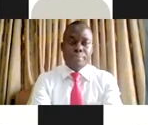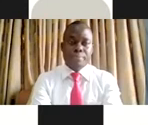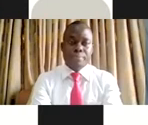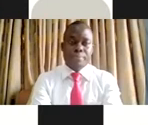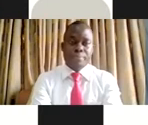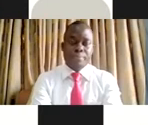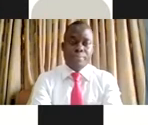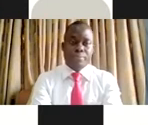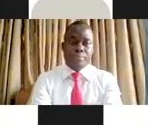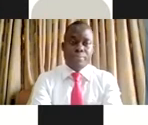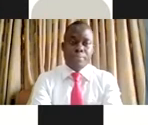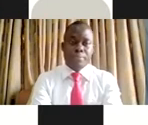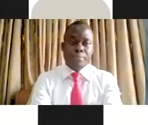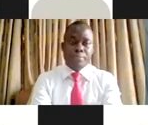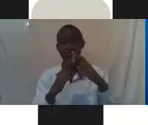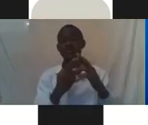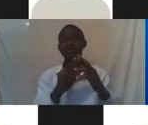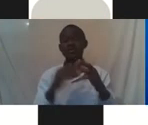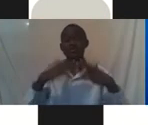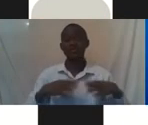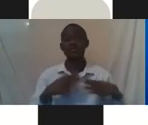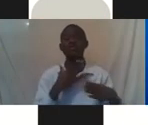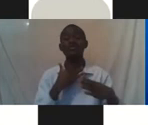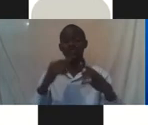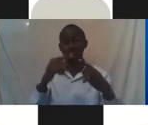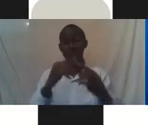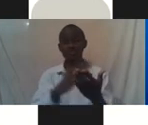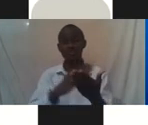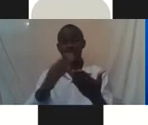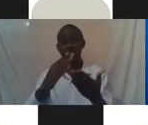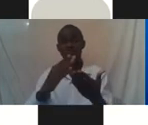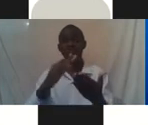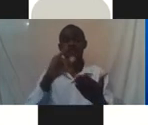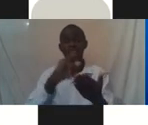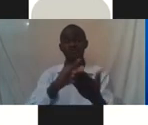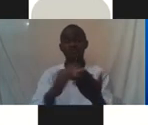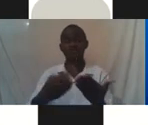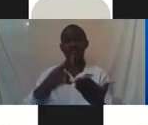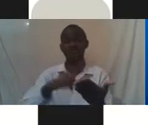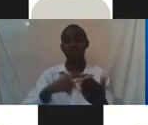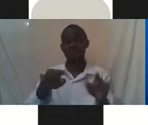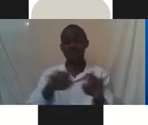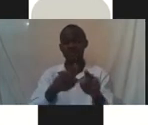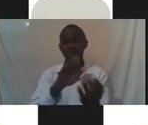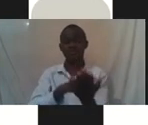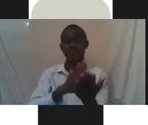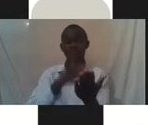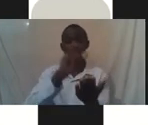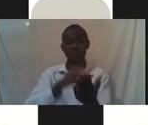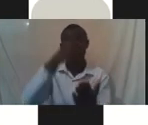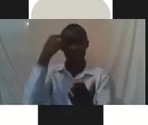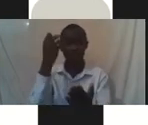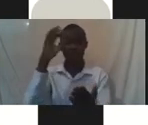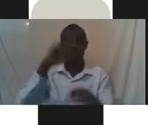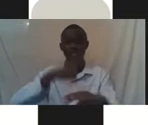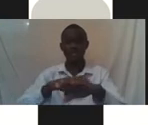the recording because I believe it's very loaded. You've shared so much, and we appreciate that. Because of time,